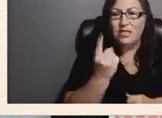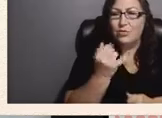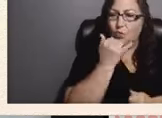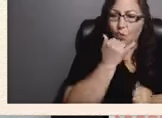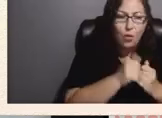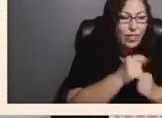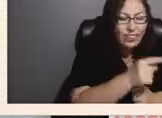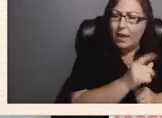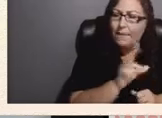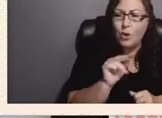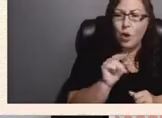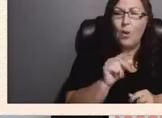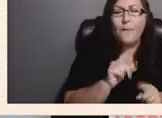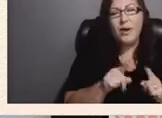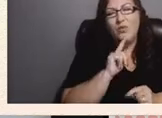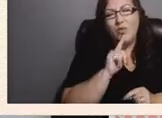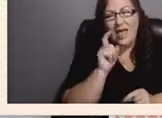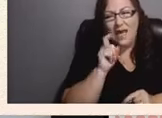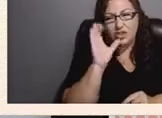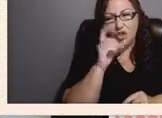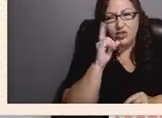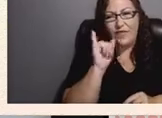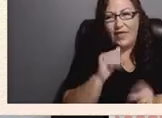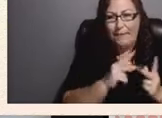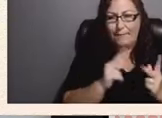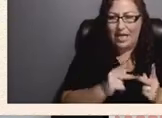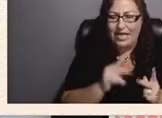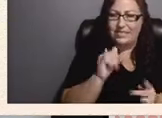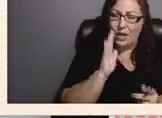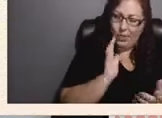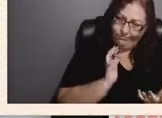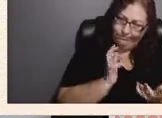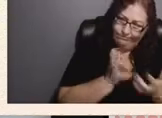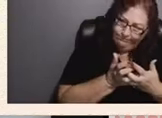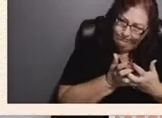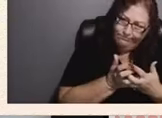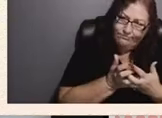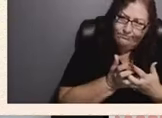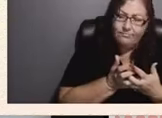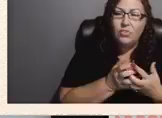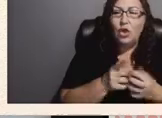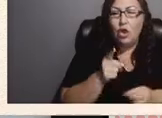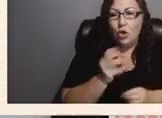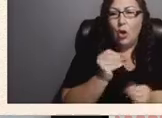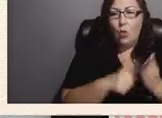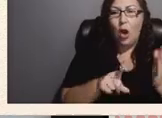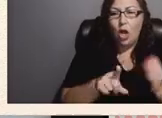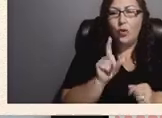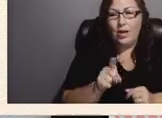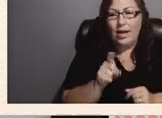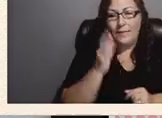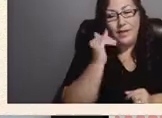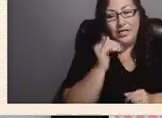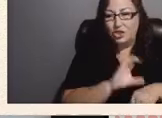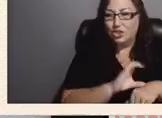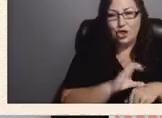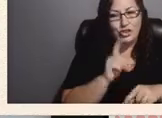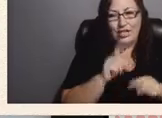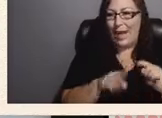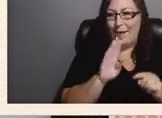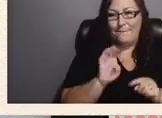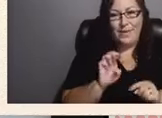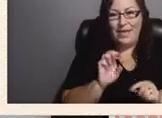you really have to search for that place that's going to fit you and what you need, because a church can't be all things to